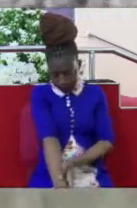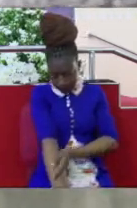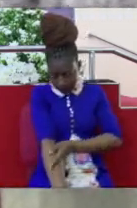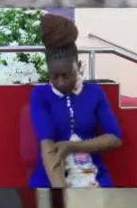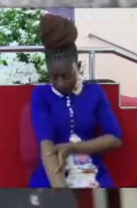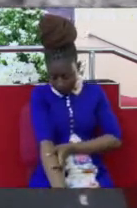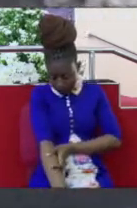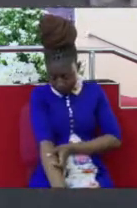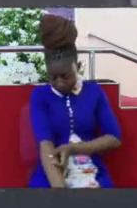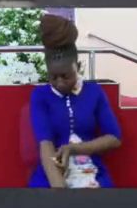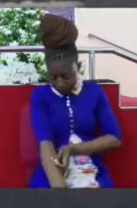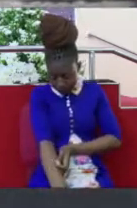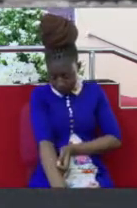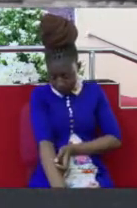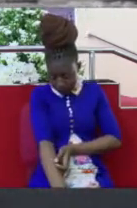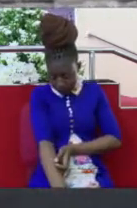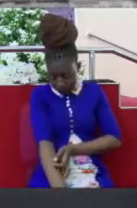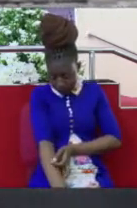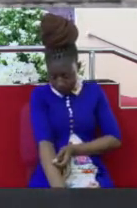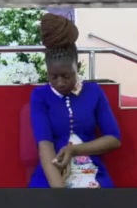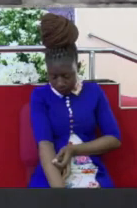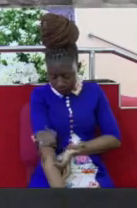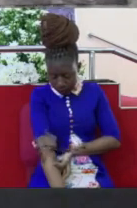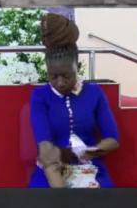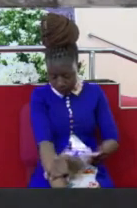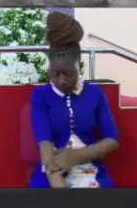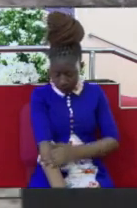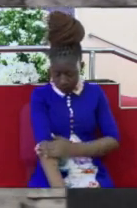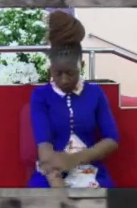Christian, non-Christian, board member, Sunday school teacher,